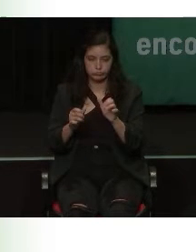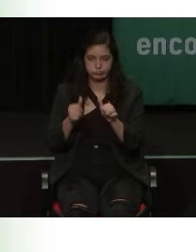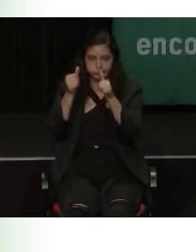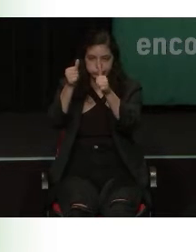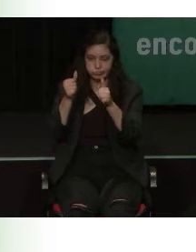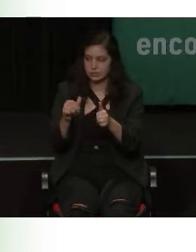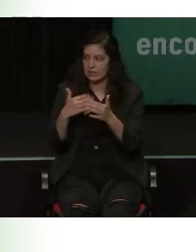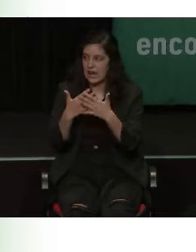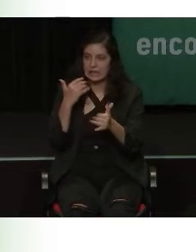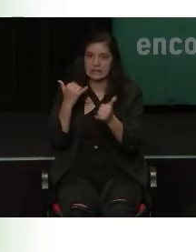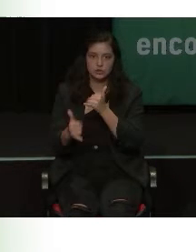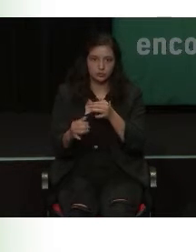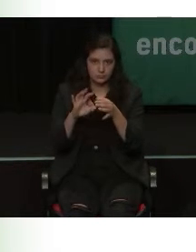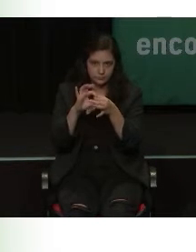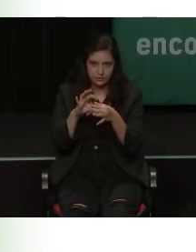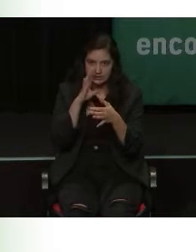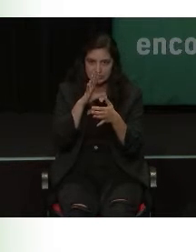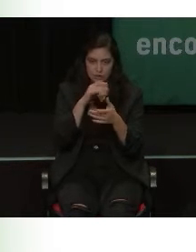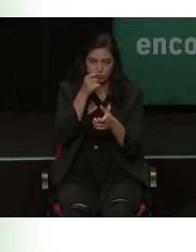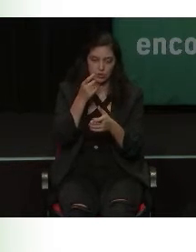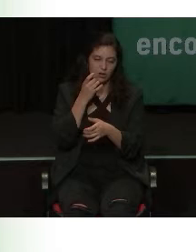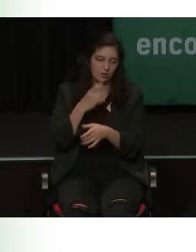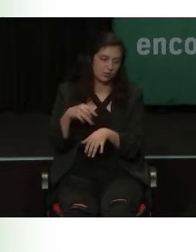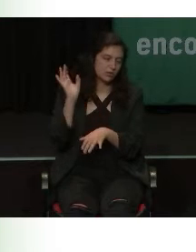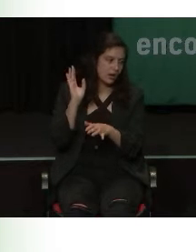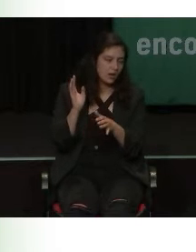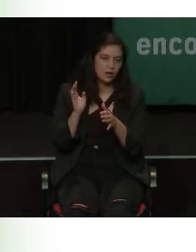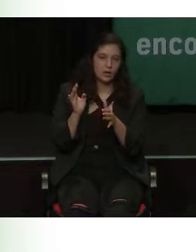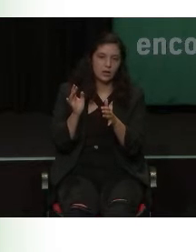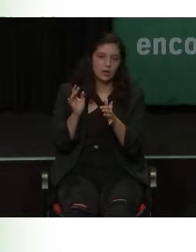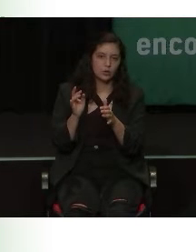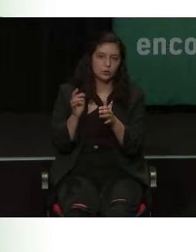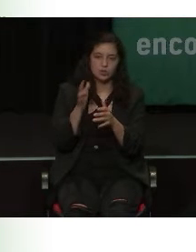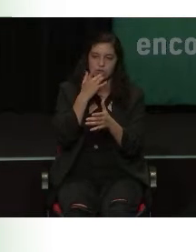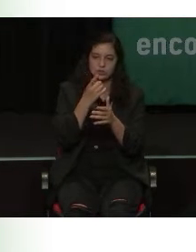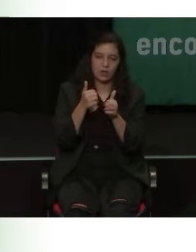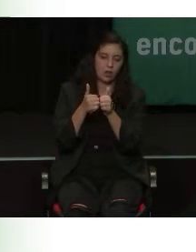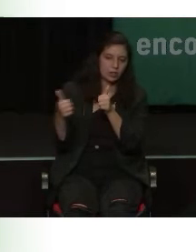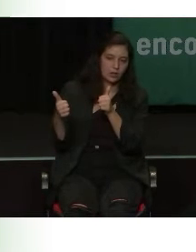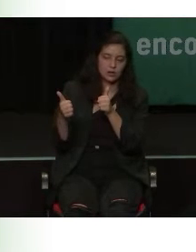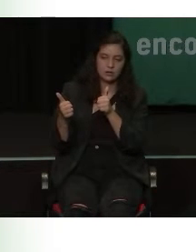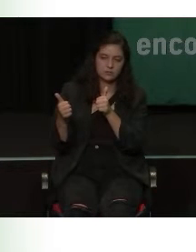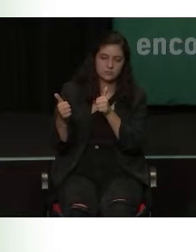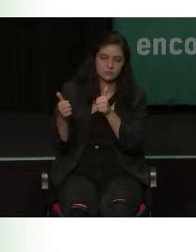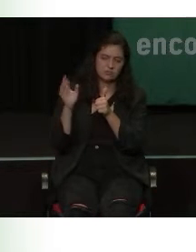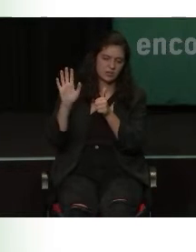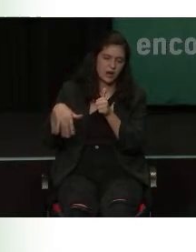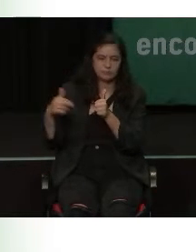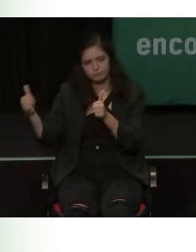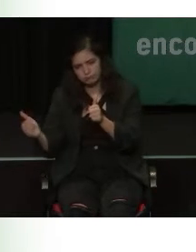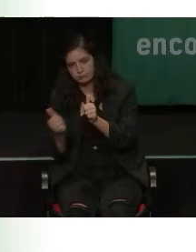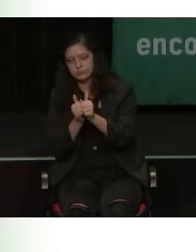making decisions, we would obtain a score, a score of risk. So whether